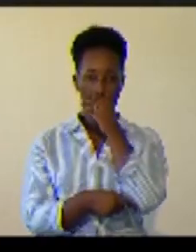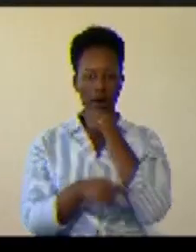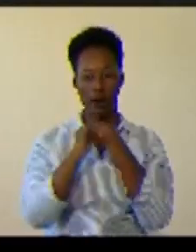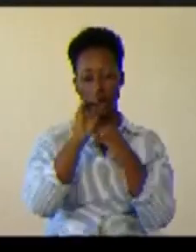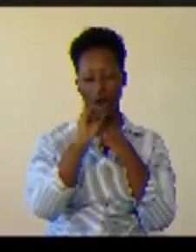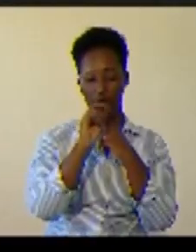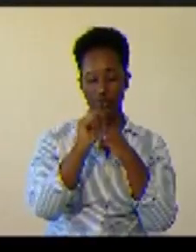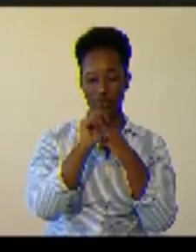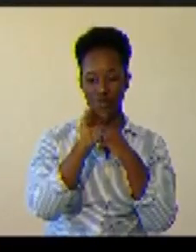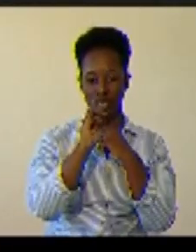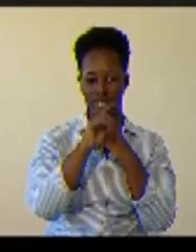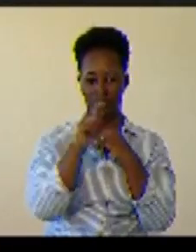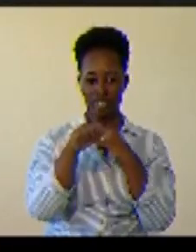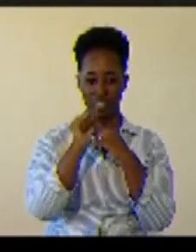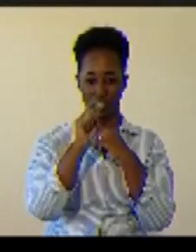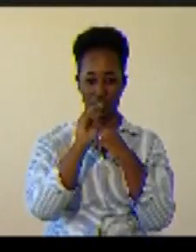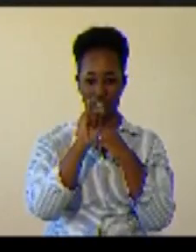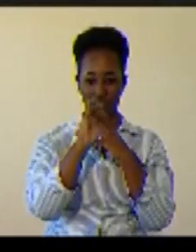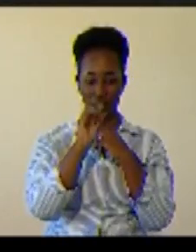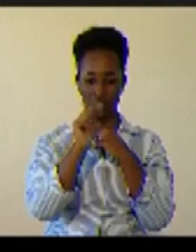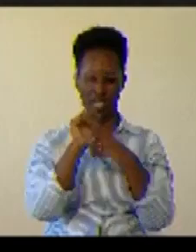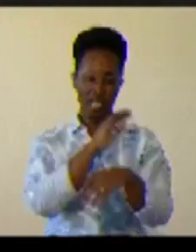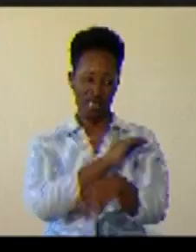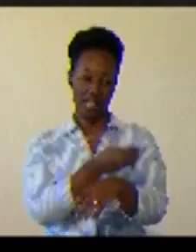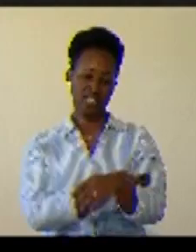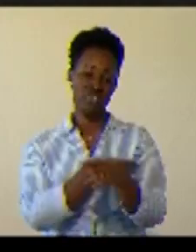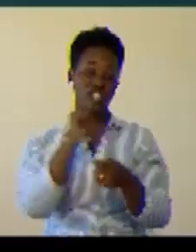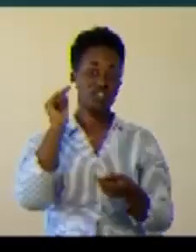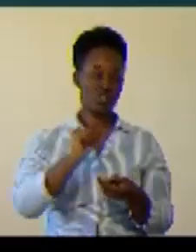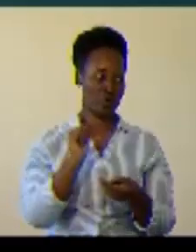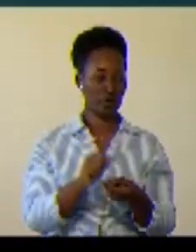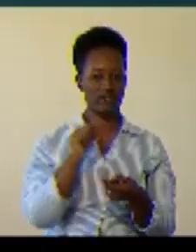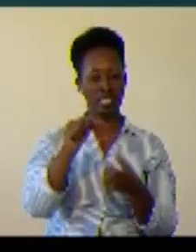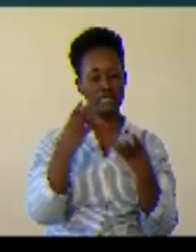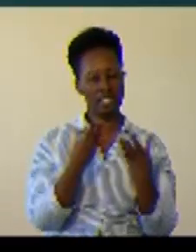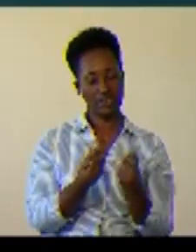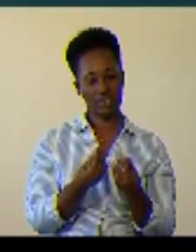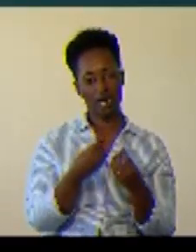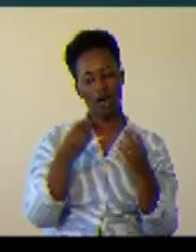ionization energy decreases. So it is easier for rubidium to lose